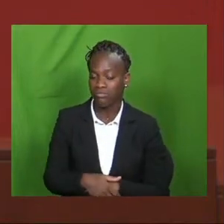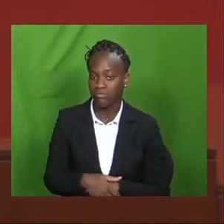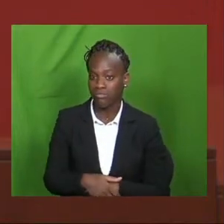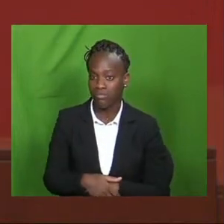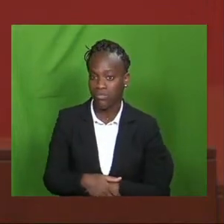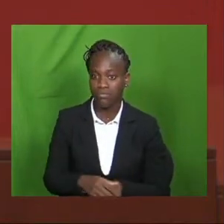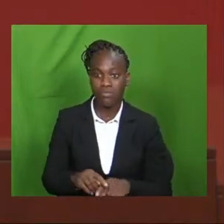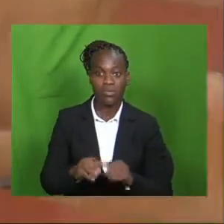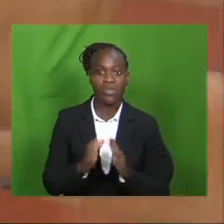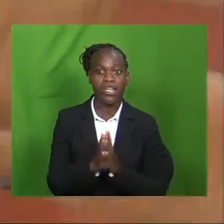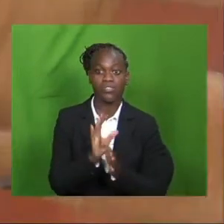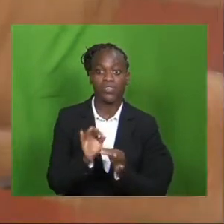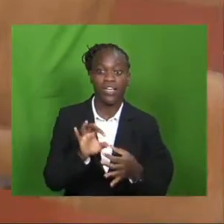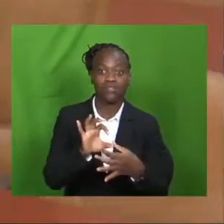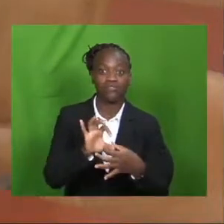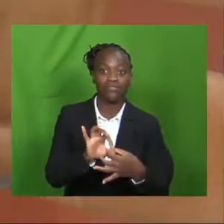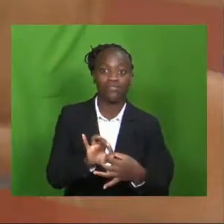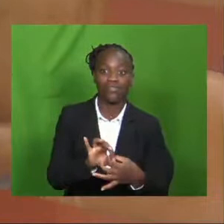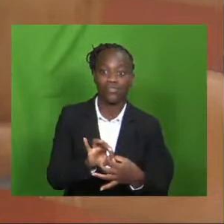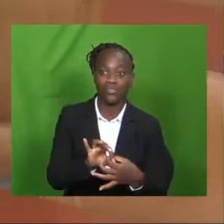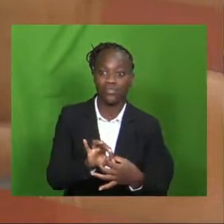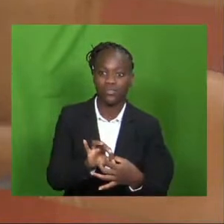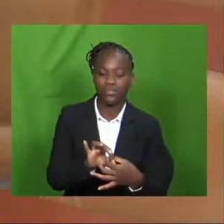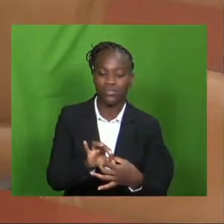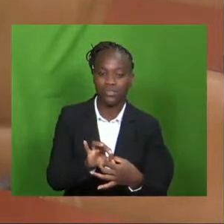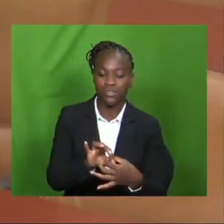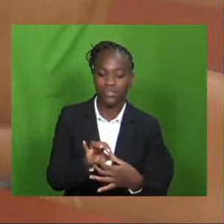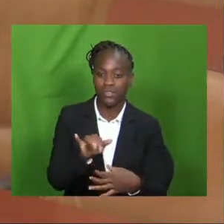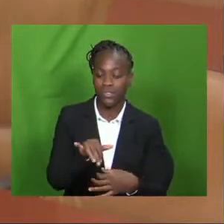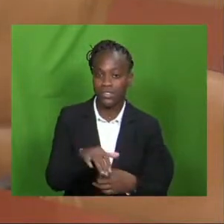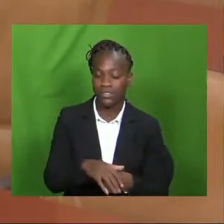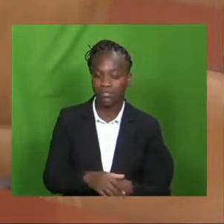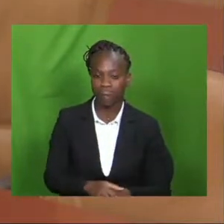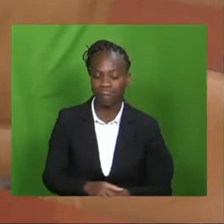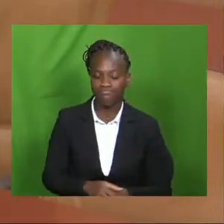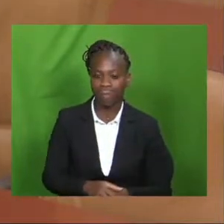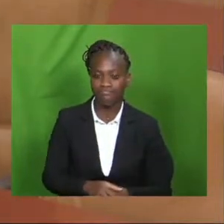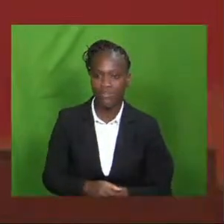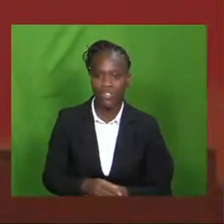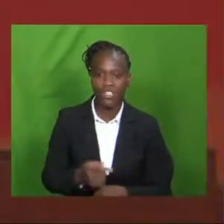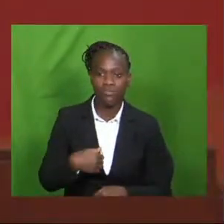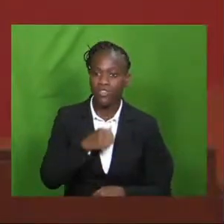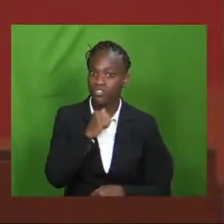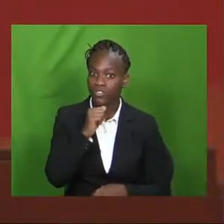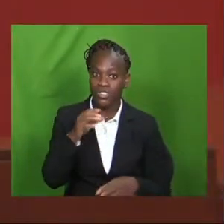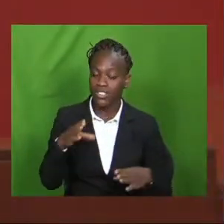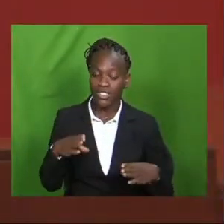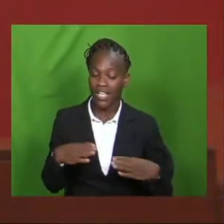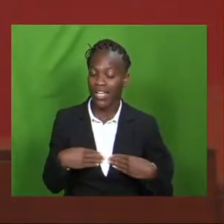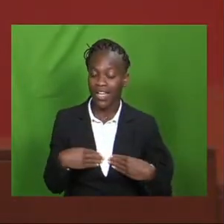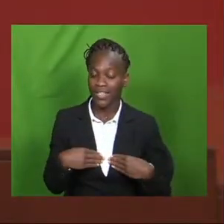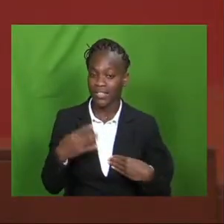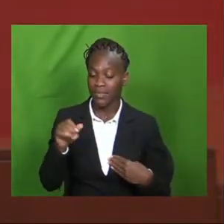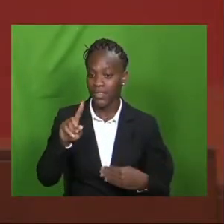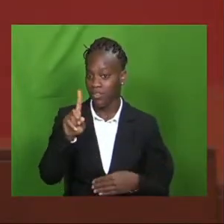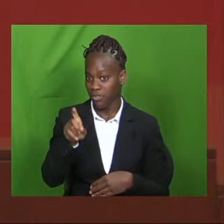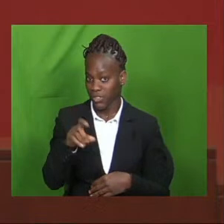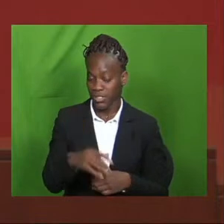the interim. Definitely, I can't admit that supplementary question. But tell your